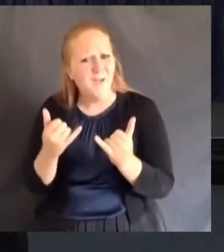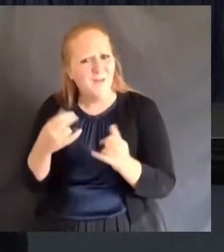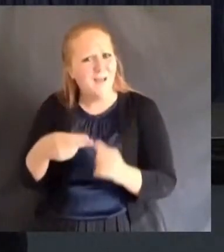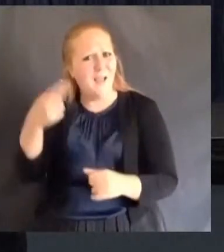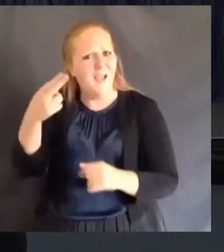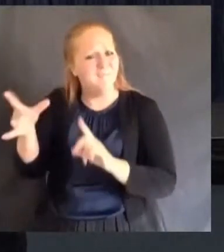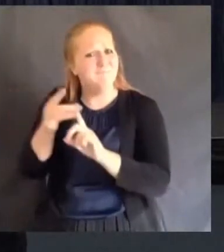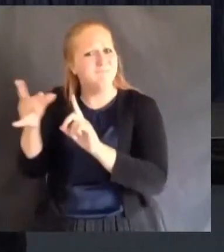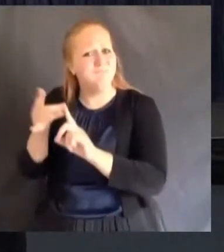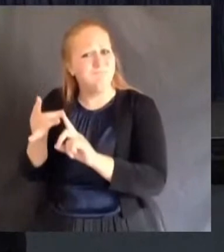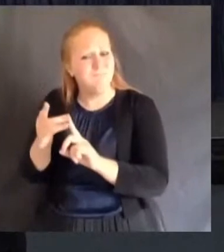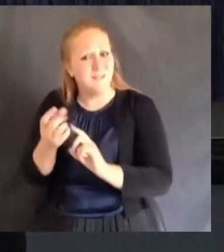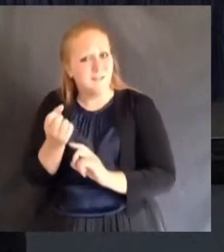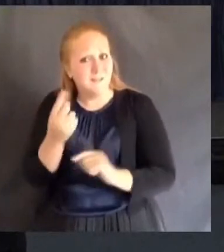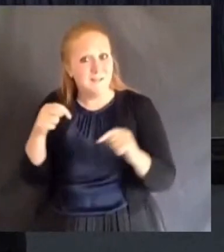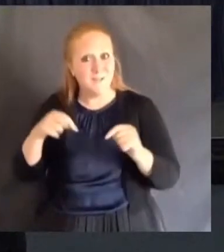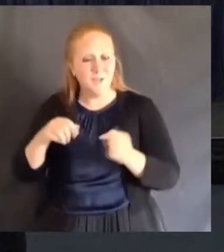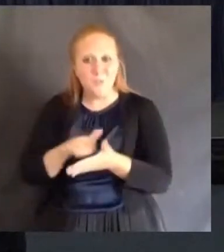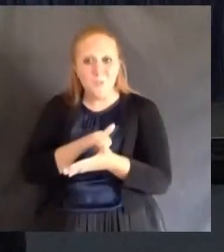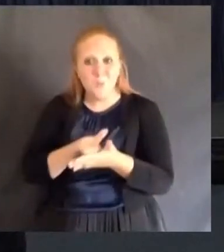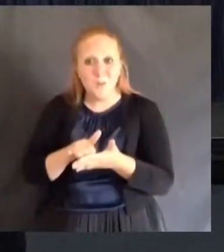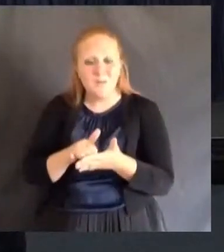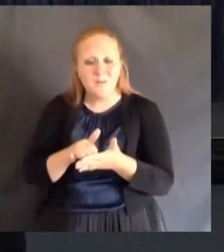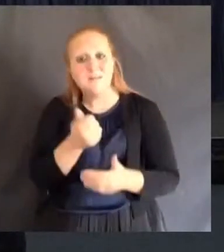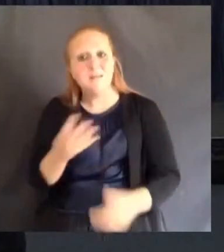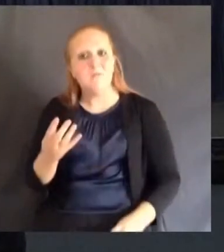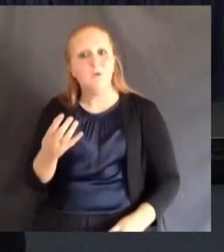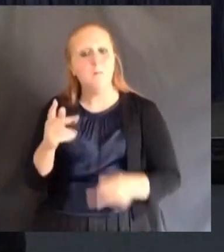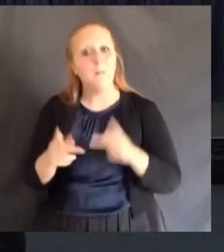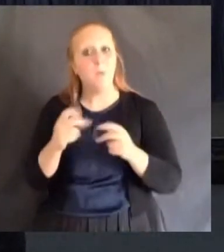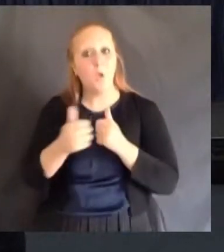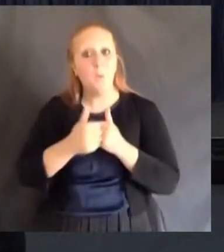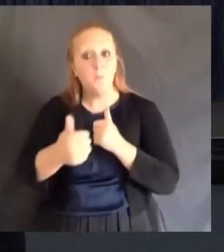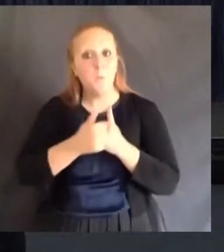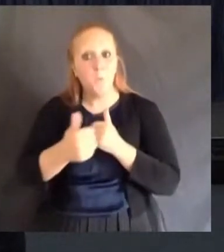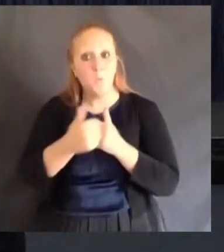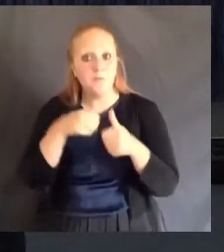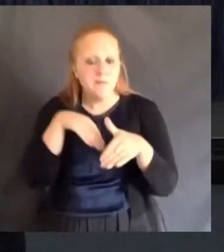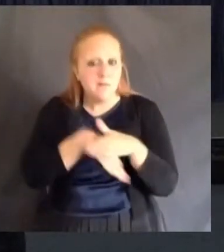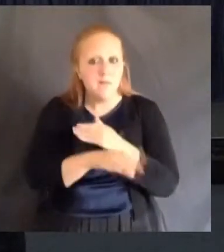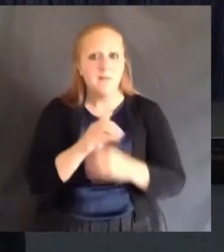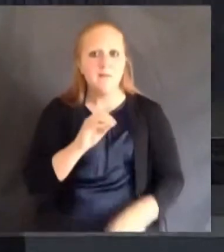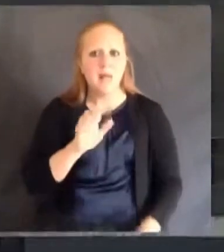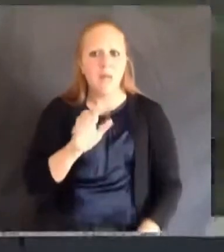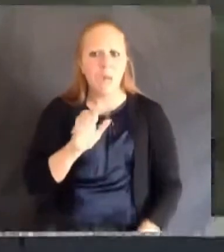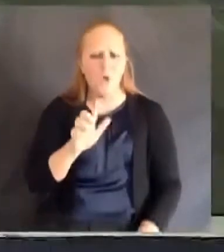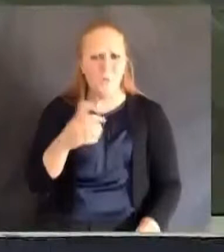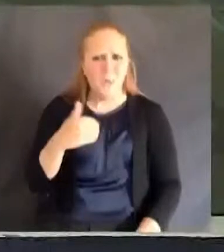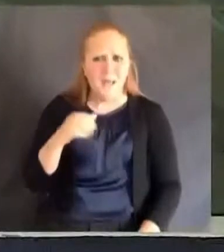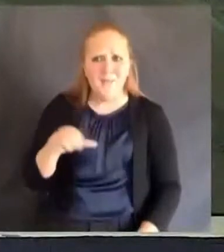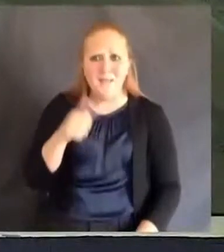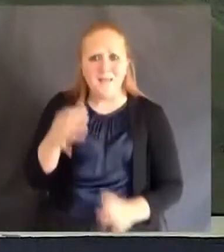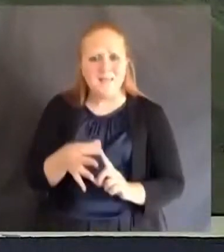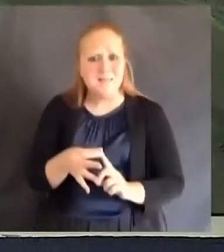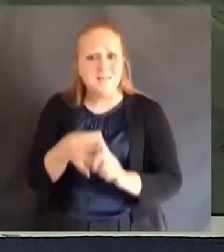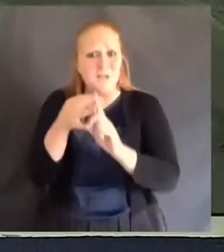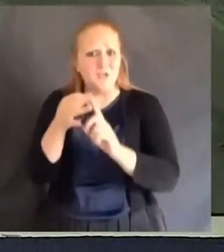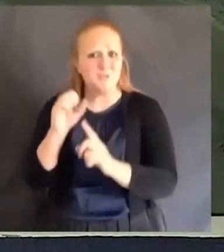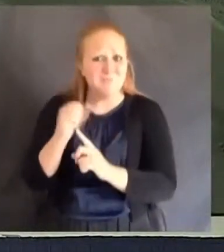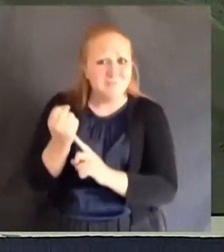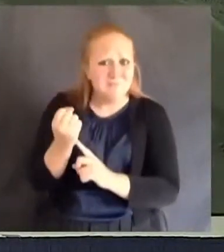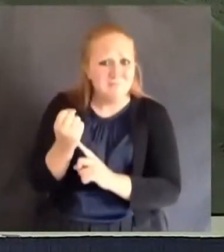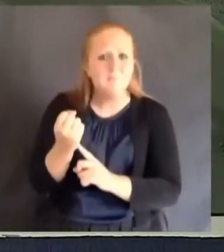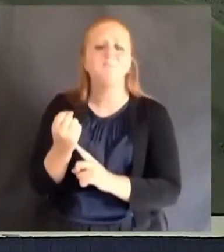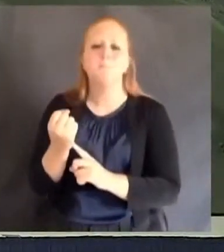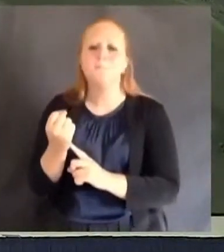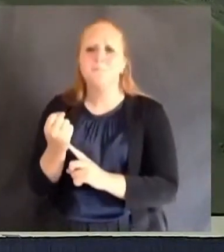area. Have you spoken to him, and is there any consideration to take Delaware off the list or carve out some special exceptions? We are looking at that, Luis, because he does have a good